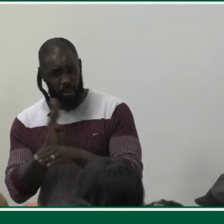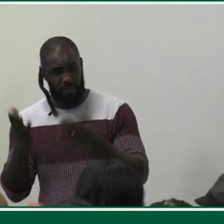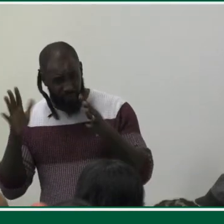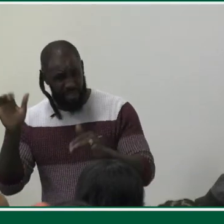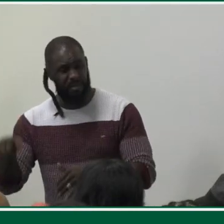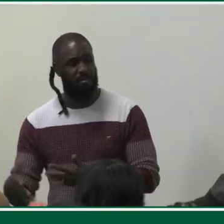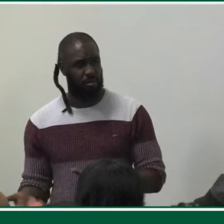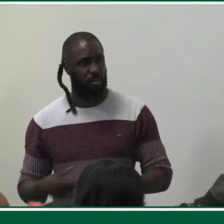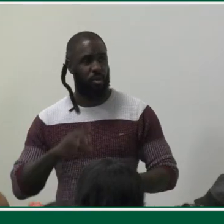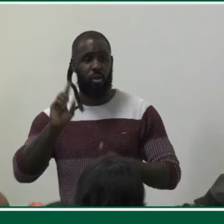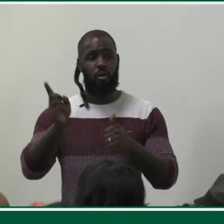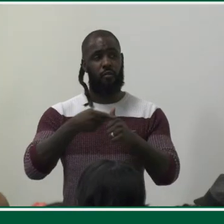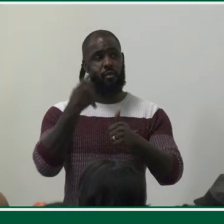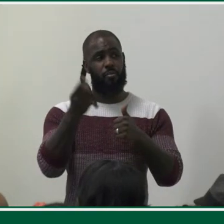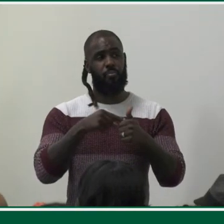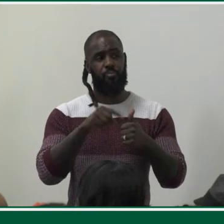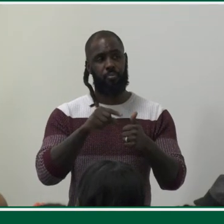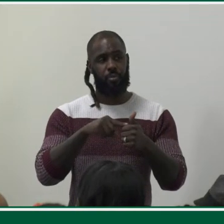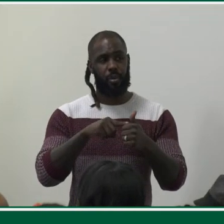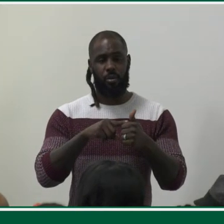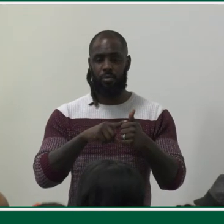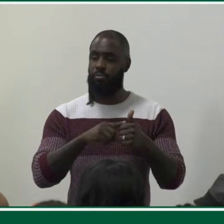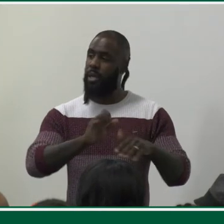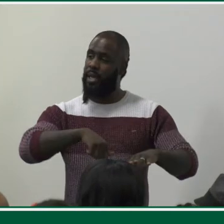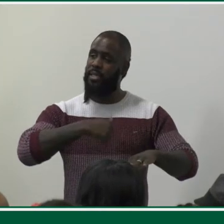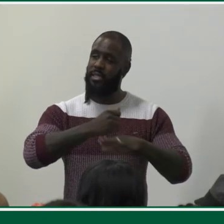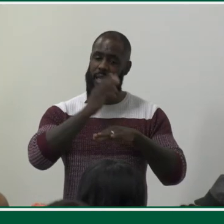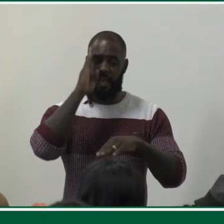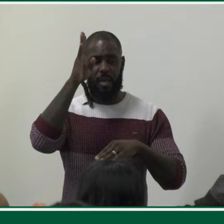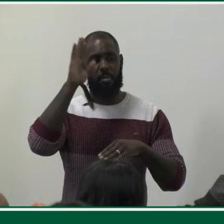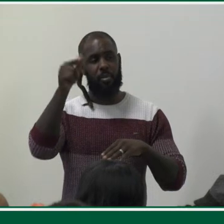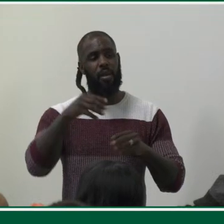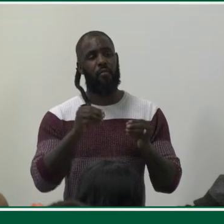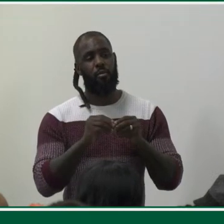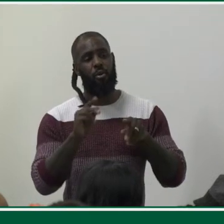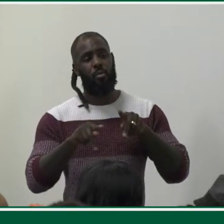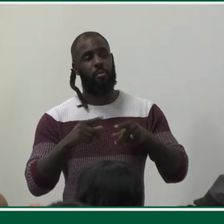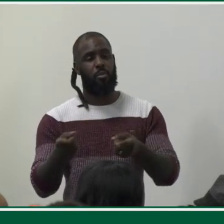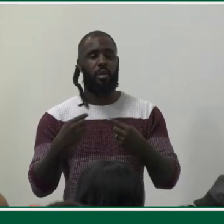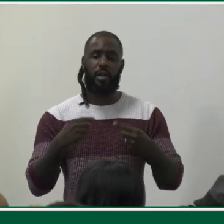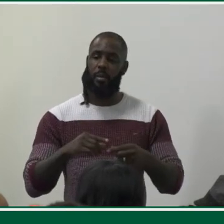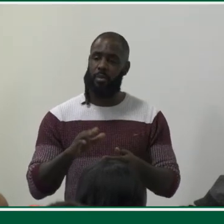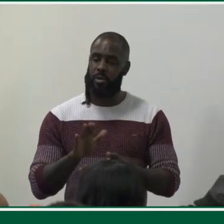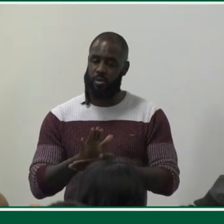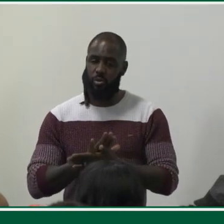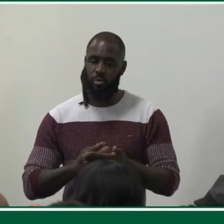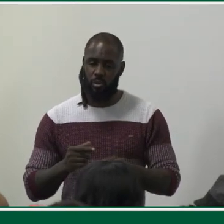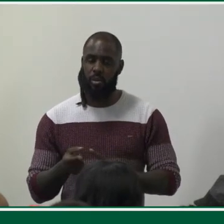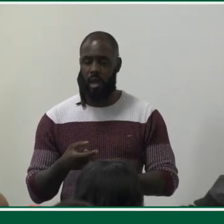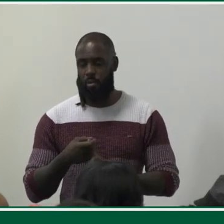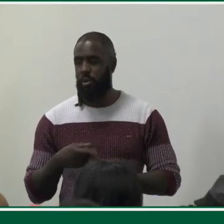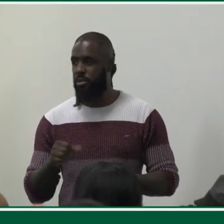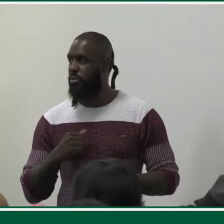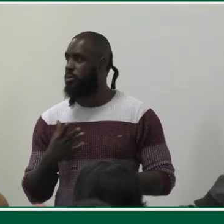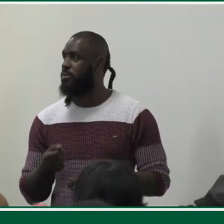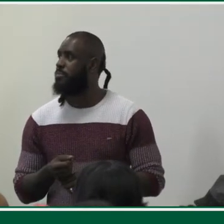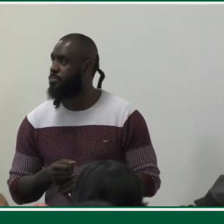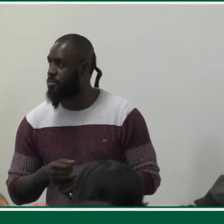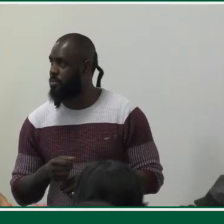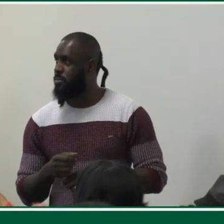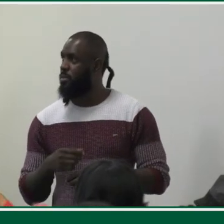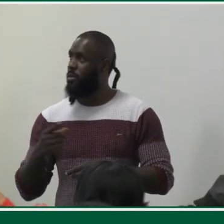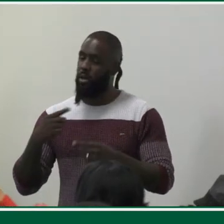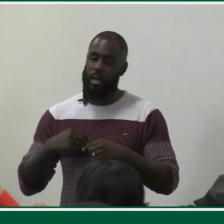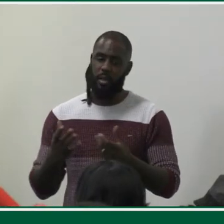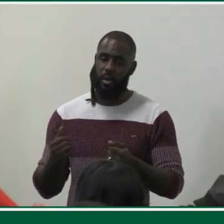So the first thing that you can see was creating a plan for outreach, then having a plan, a comprehensive strategy for enrollment, and a comprehensive plan